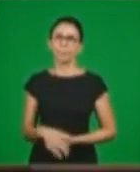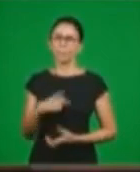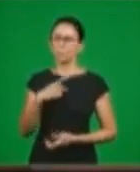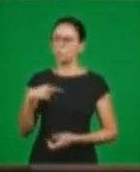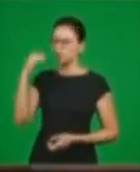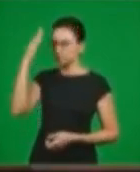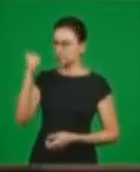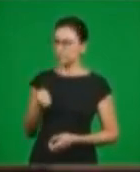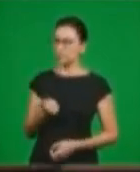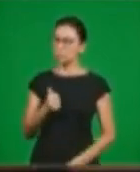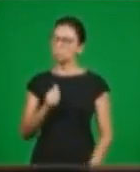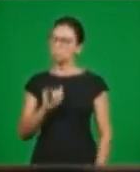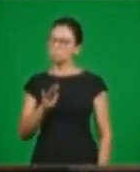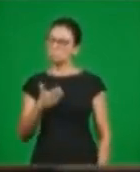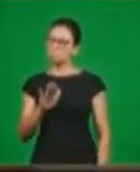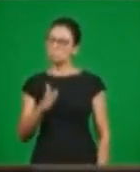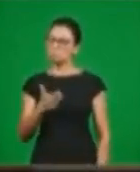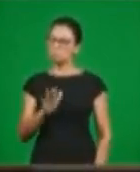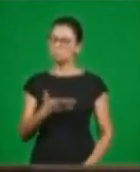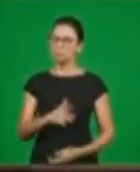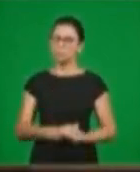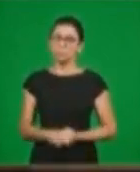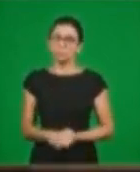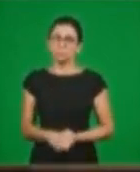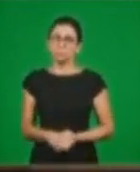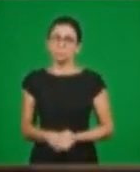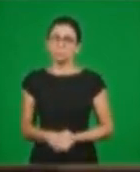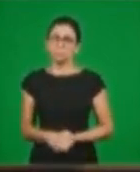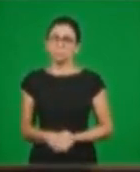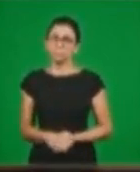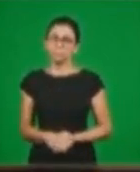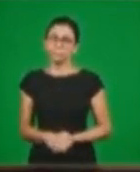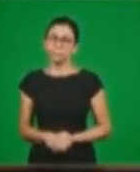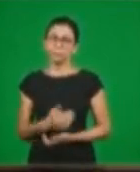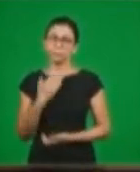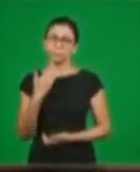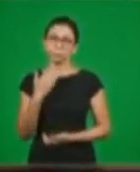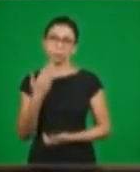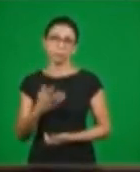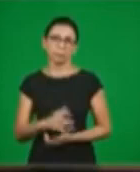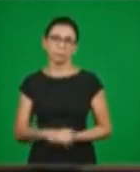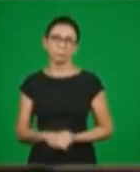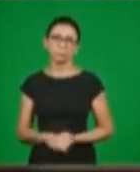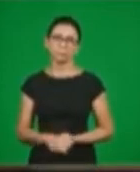then you can say, oh, pastor, oh, do you know about this? Do you know about this? Oh, so.